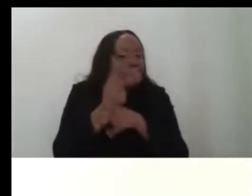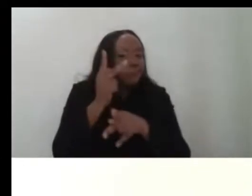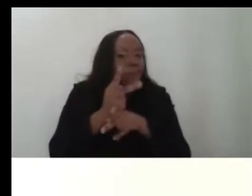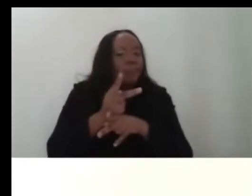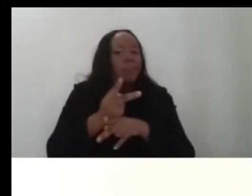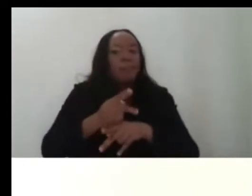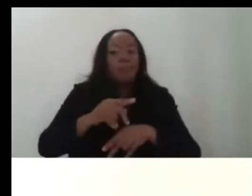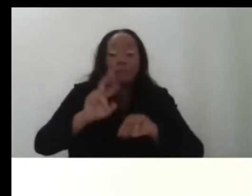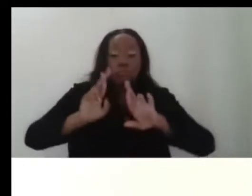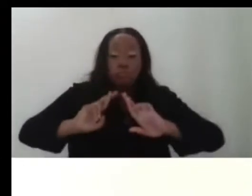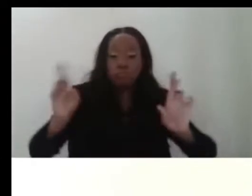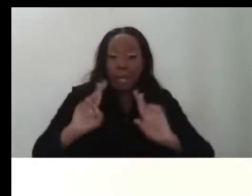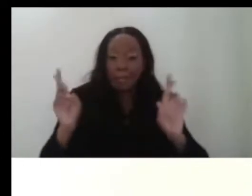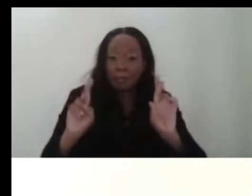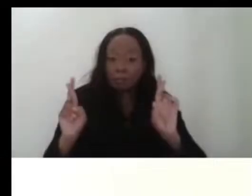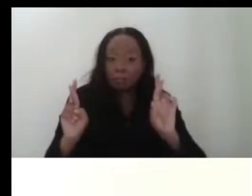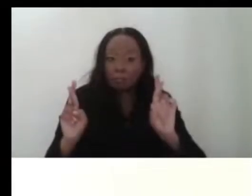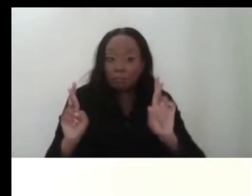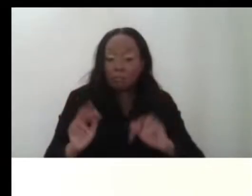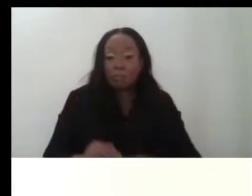So,